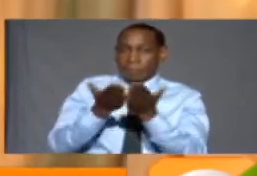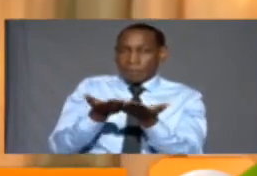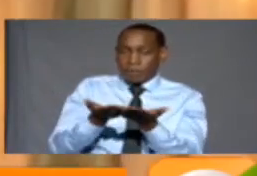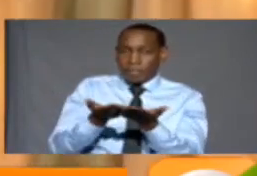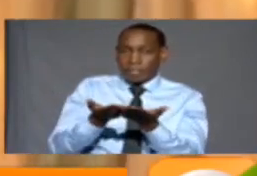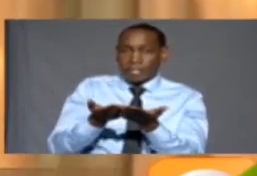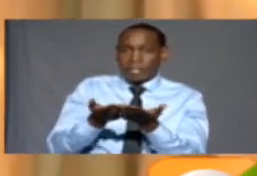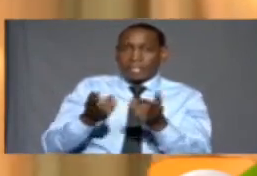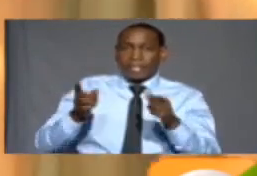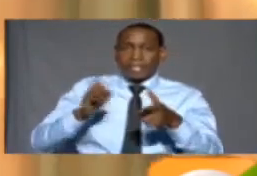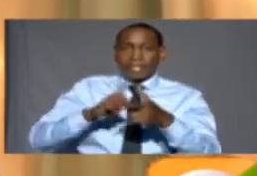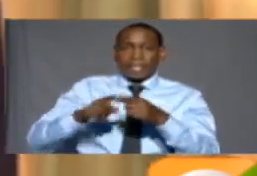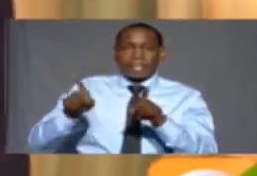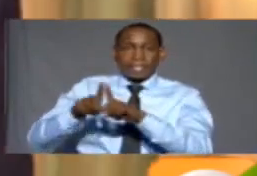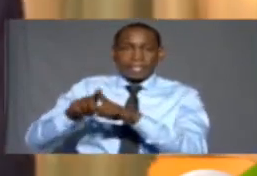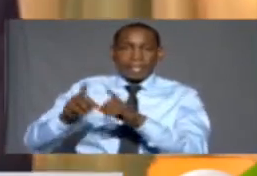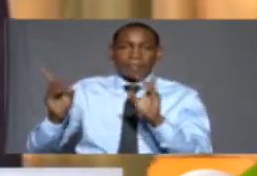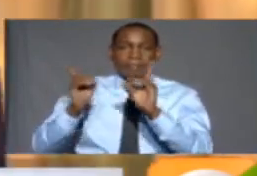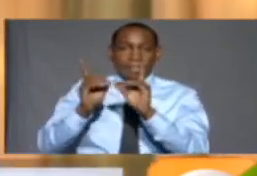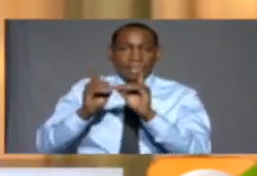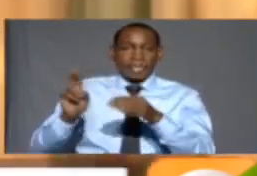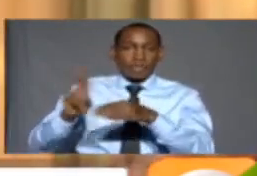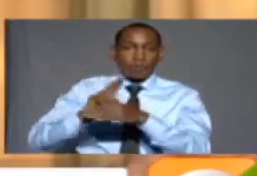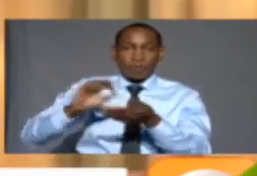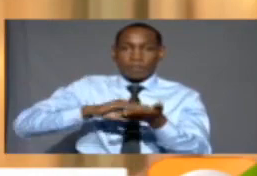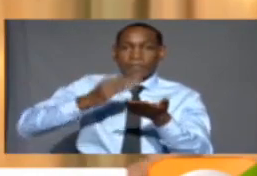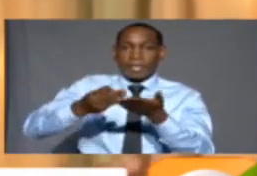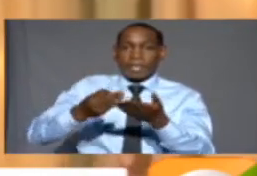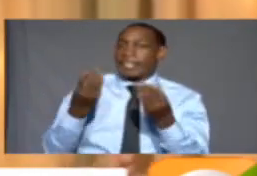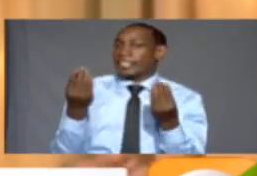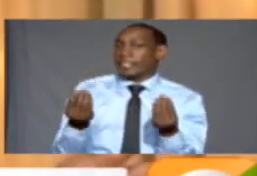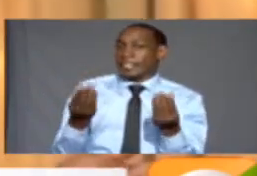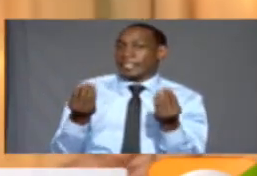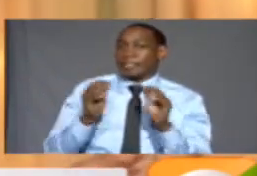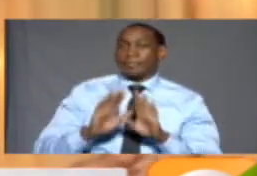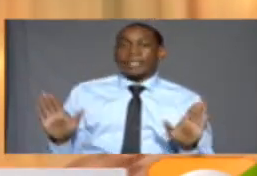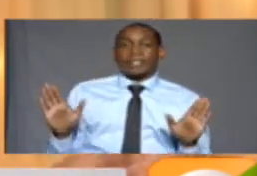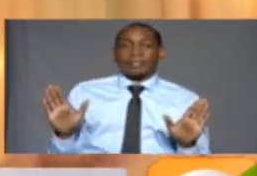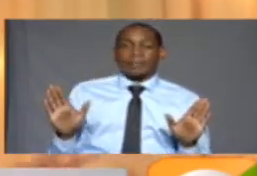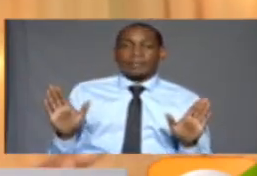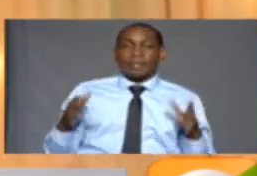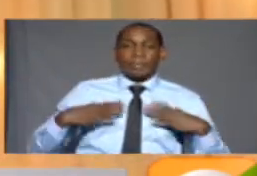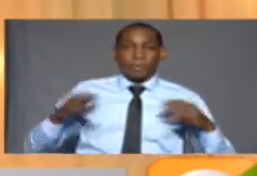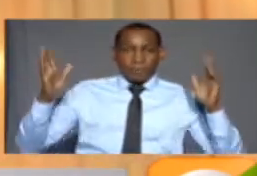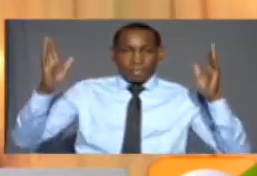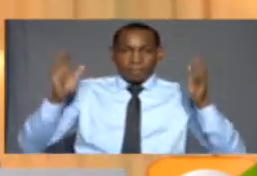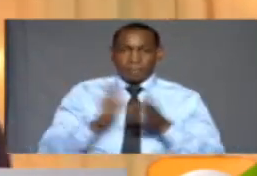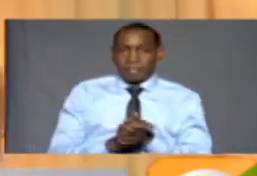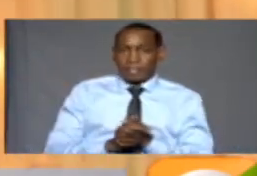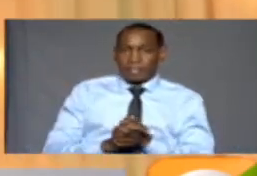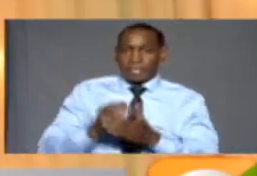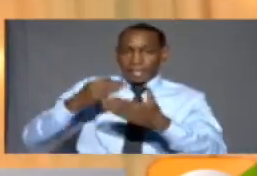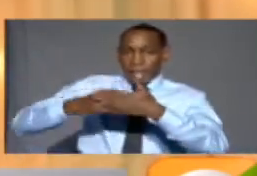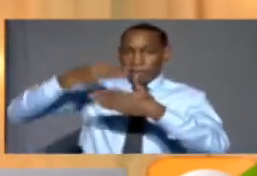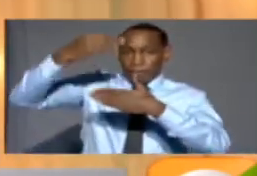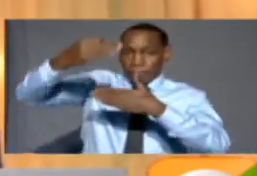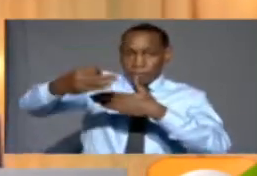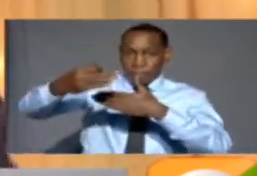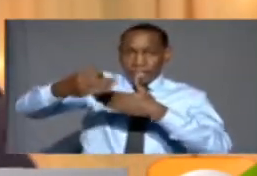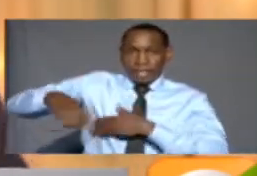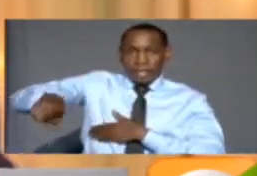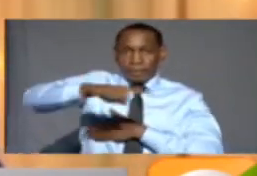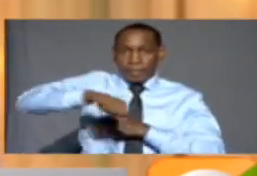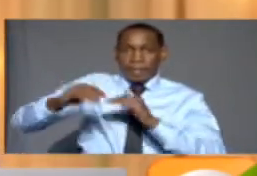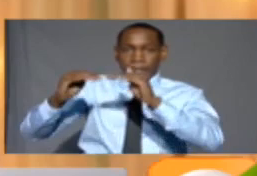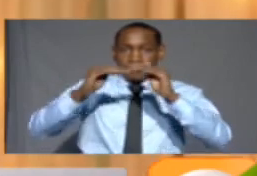then that same data should be used for funding. It's as simple as that. As we clean, going forward, let us be fair